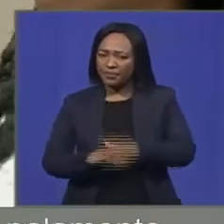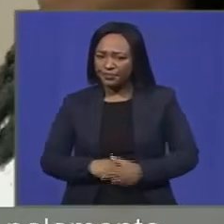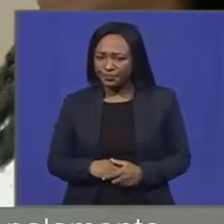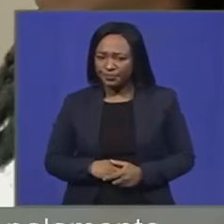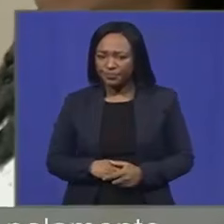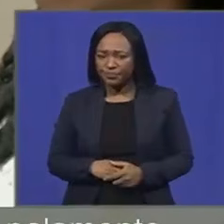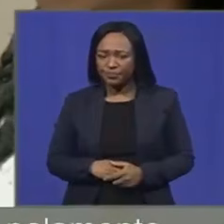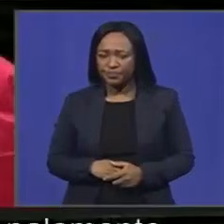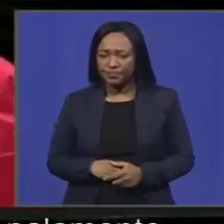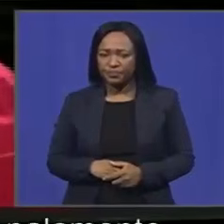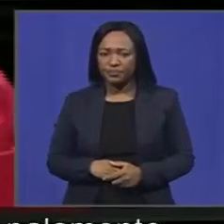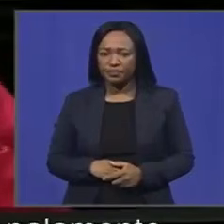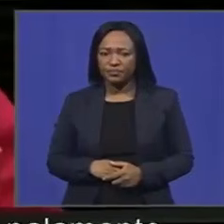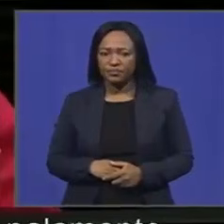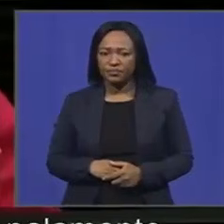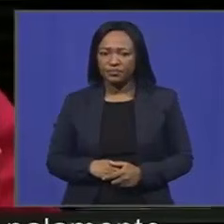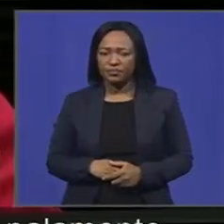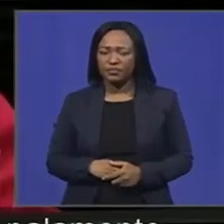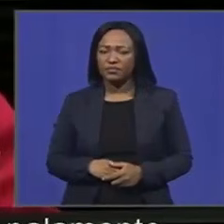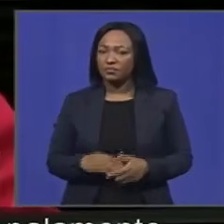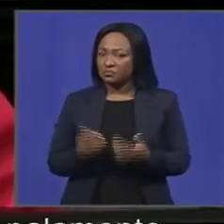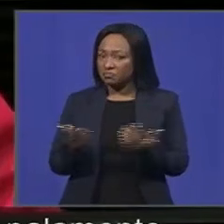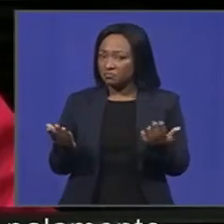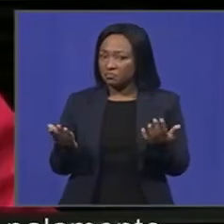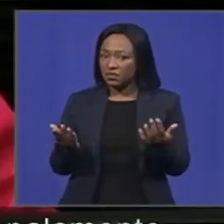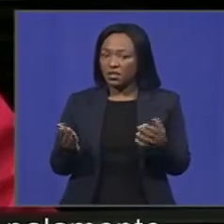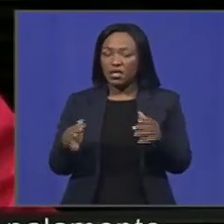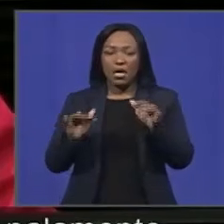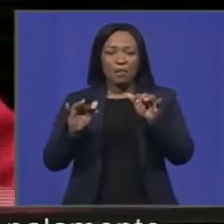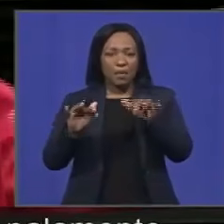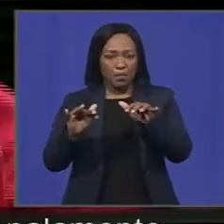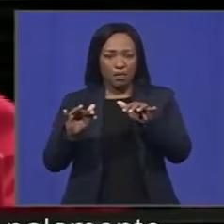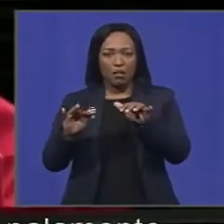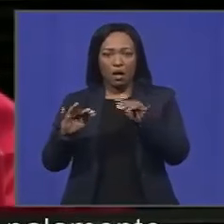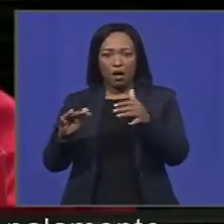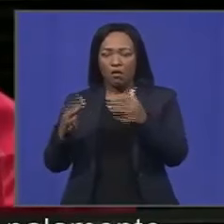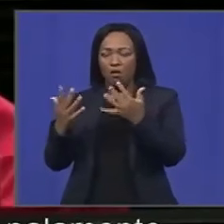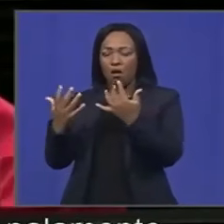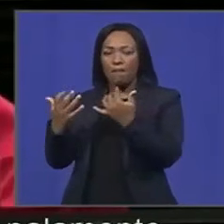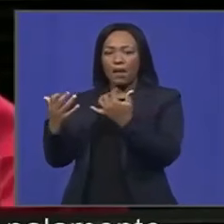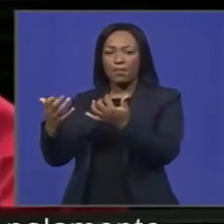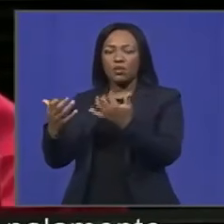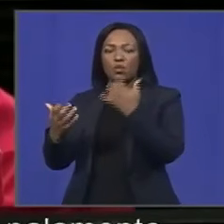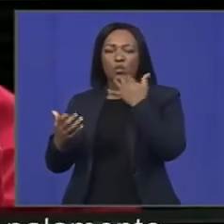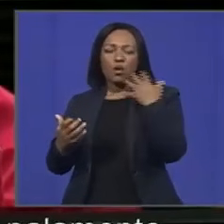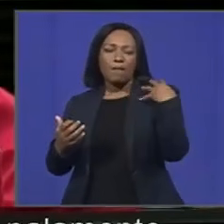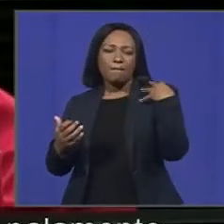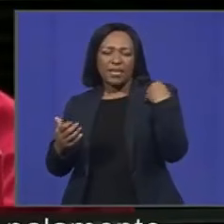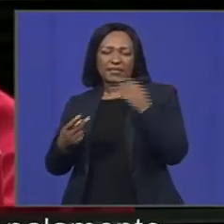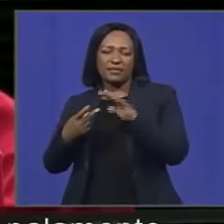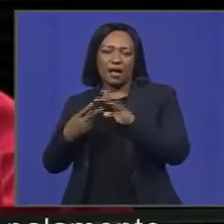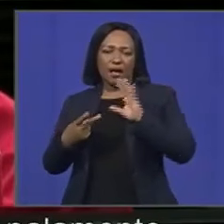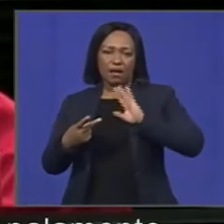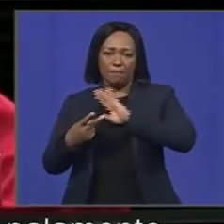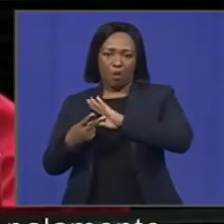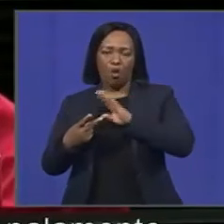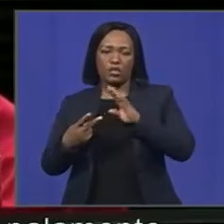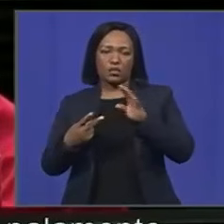here is that we have people who are attending parliament in the form of the minister and the board, and both of them